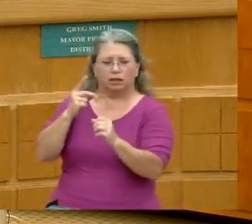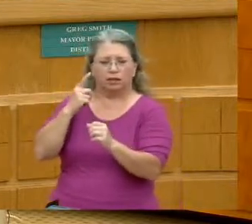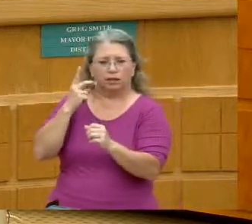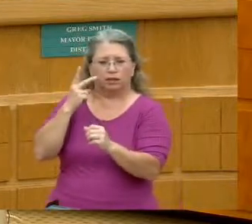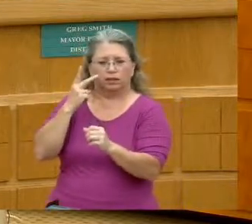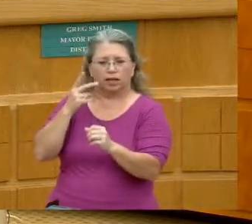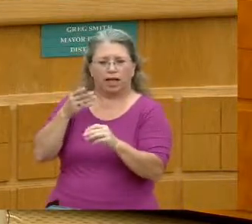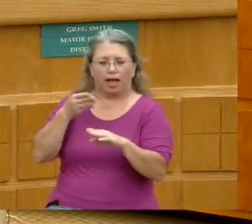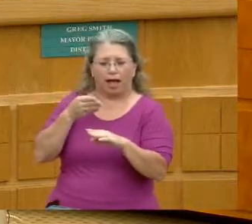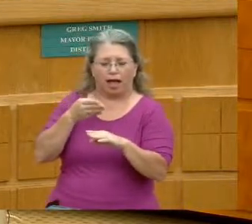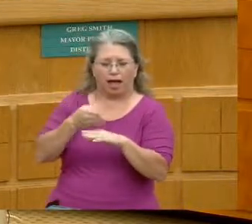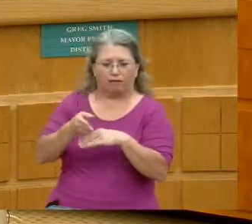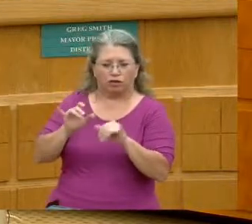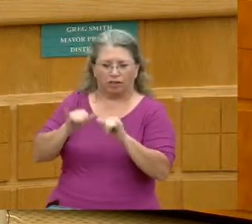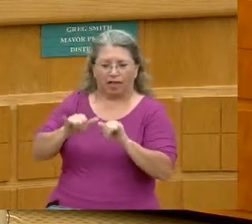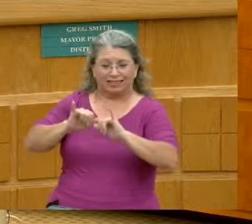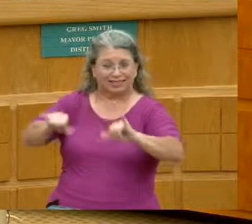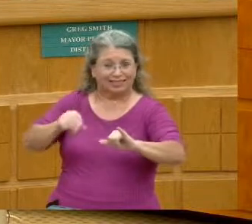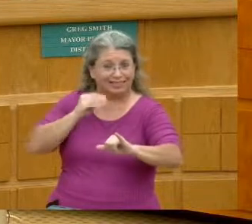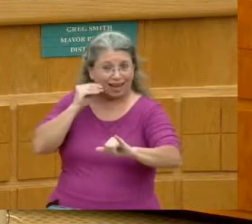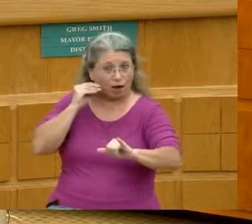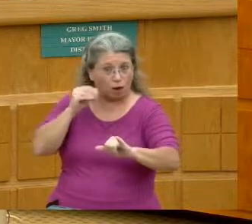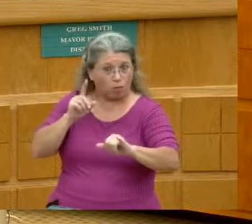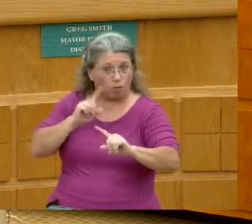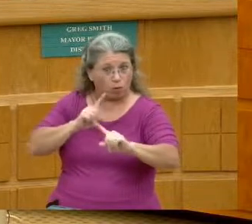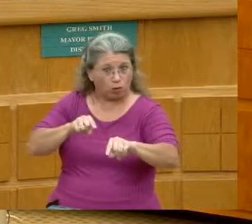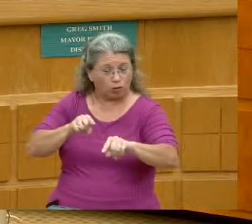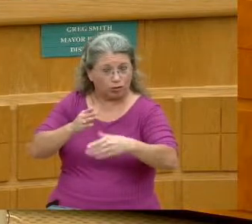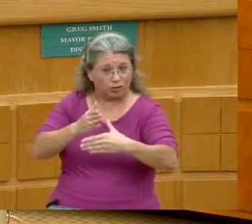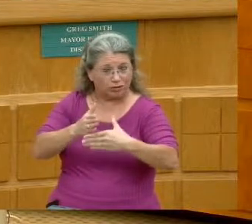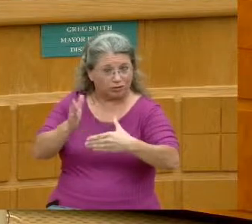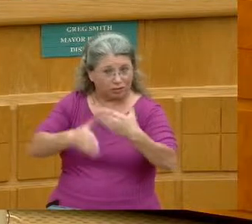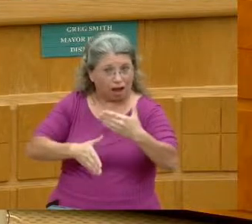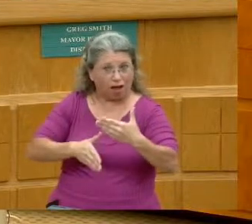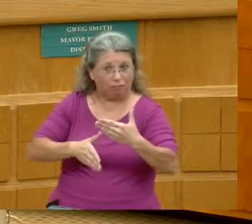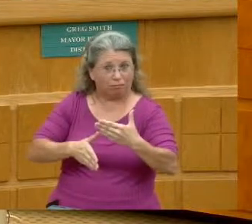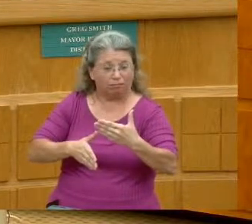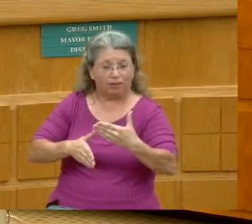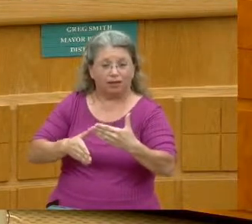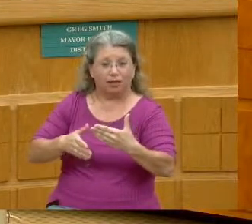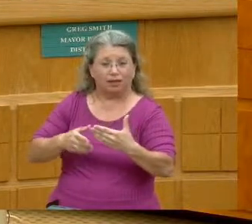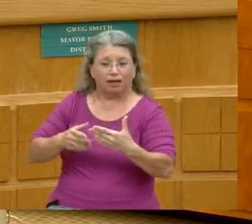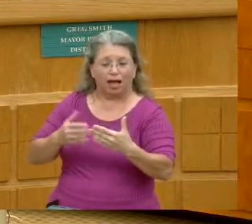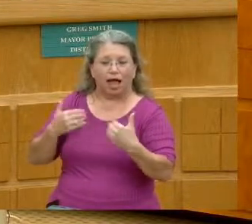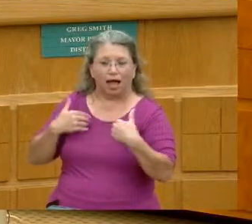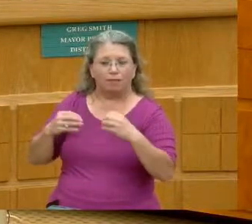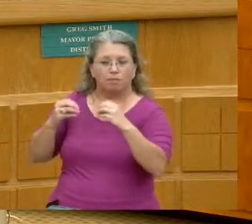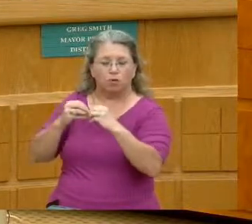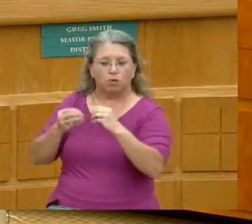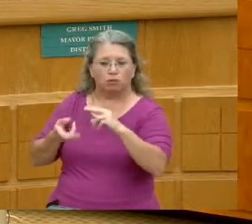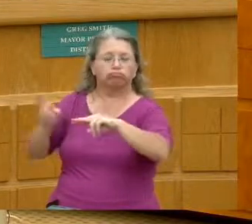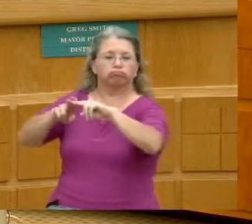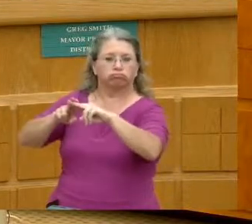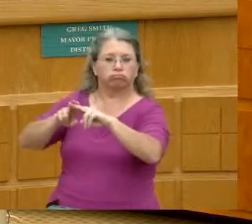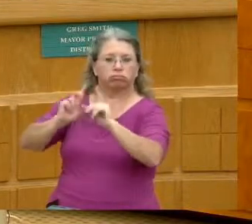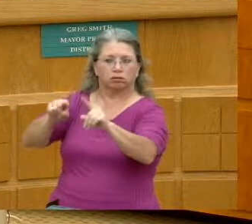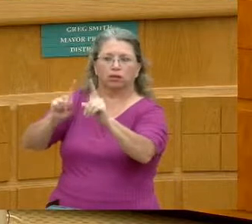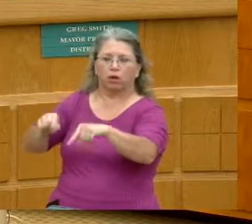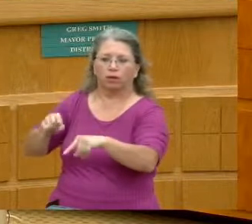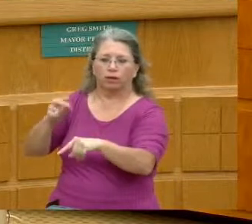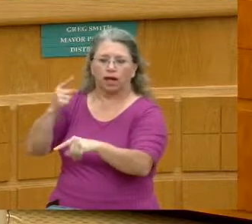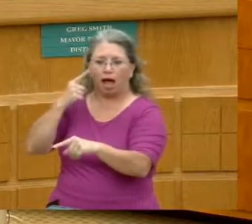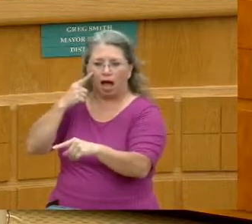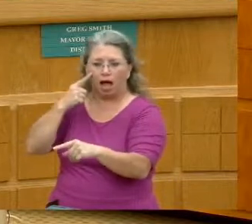after the stay-at-home ended and Open Texas started. Since that point in time, there's been a decline in eye and dental and still a